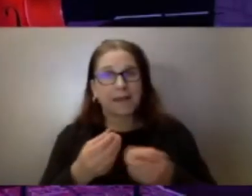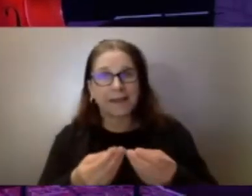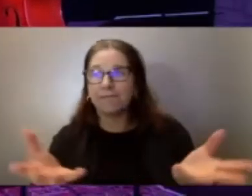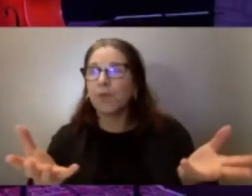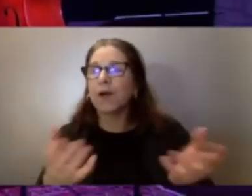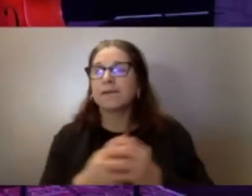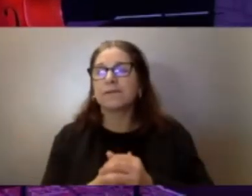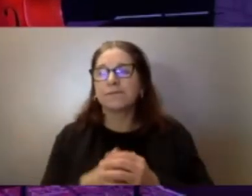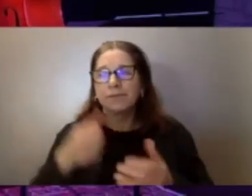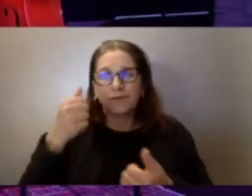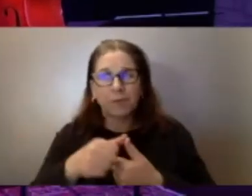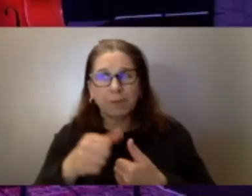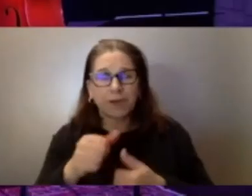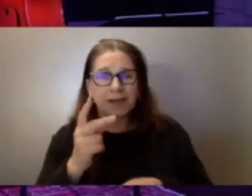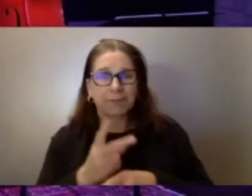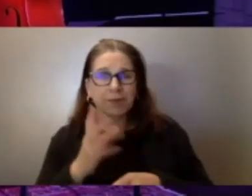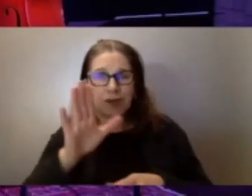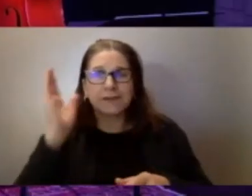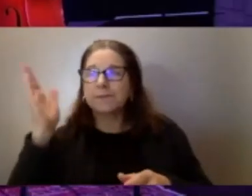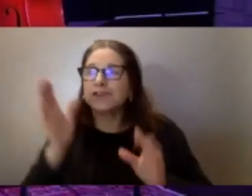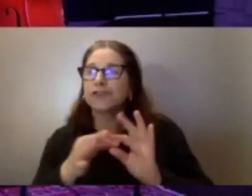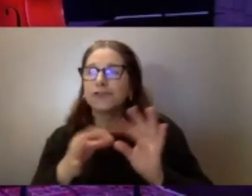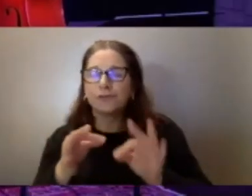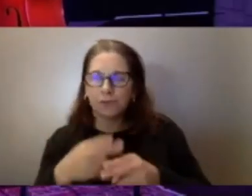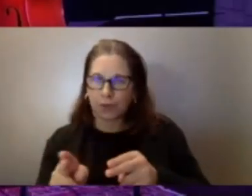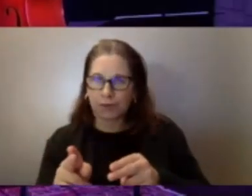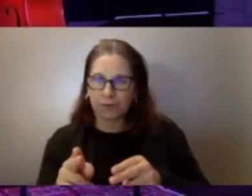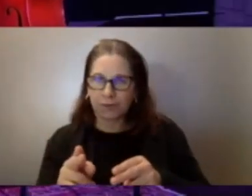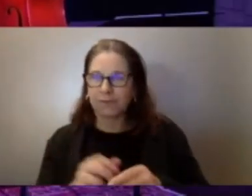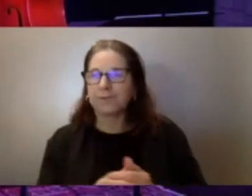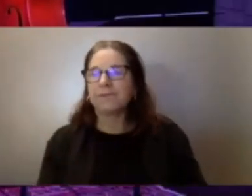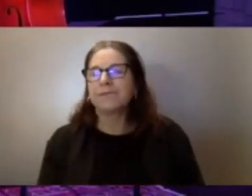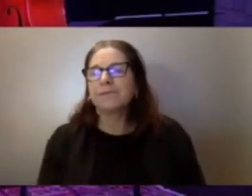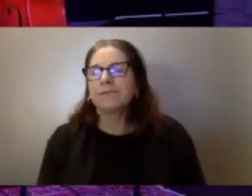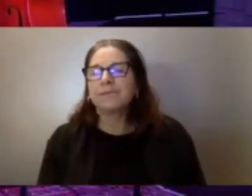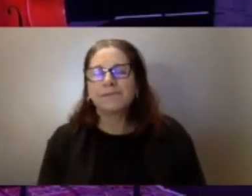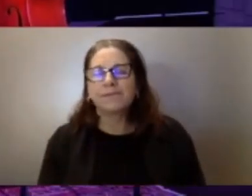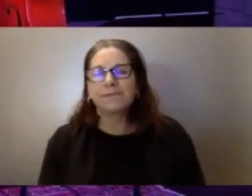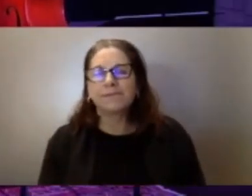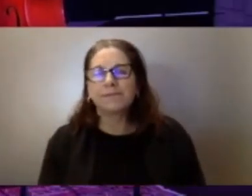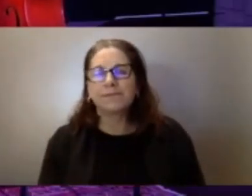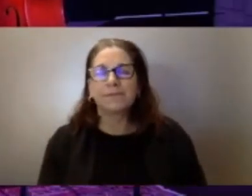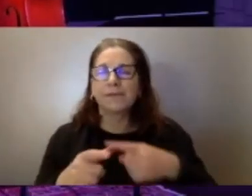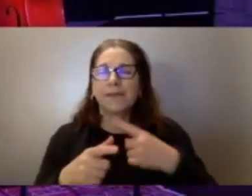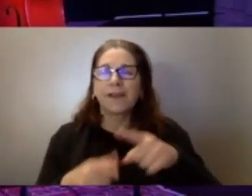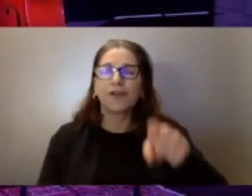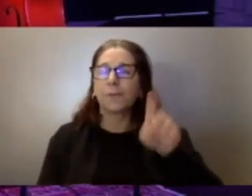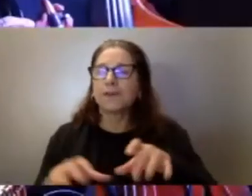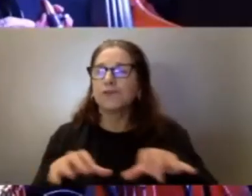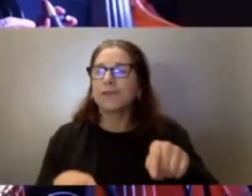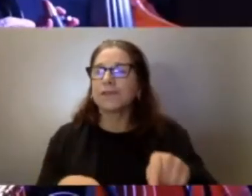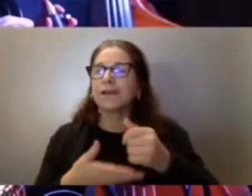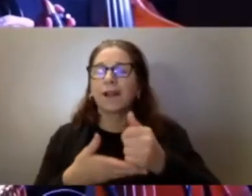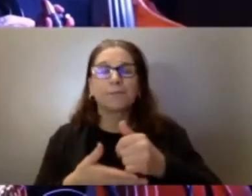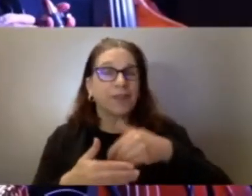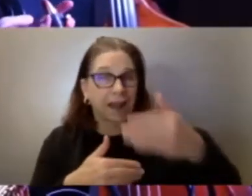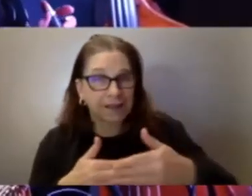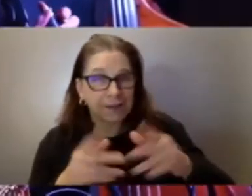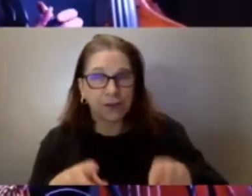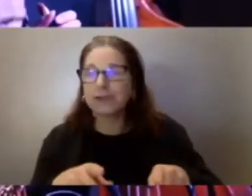Make a giveaway, and remember, keep the speeches short. Then you must do this. Help the